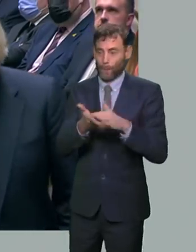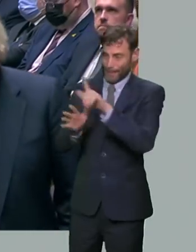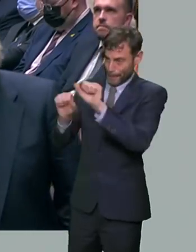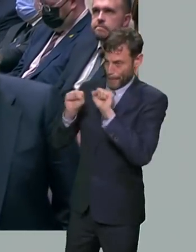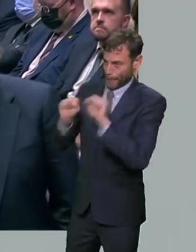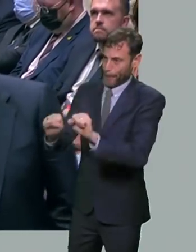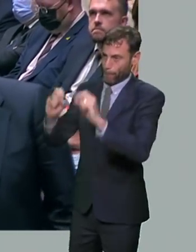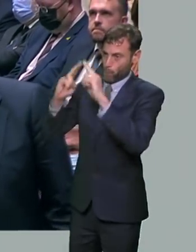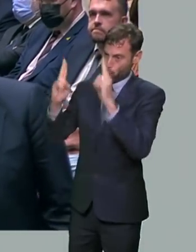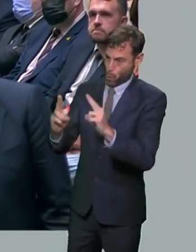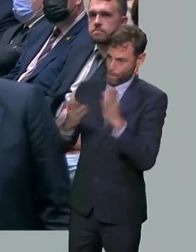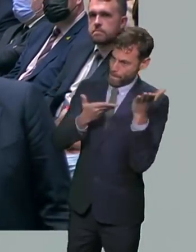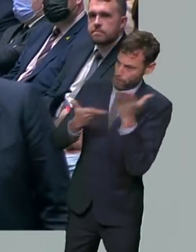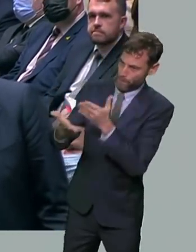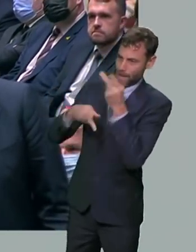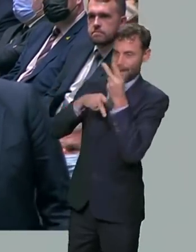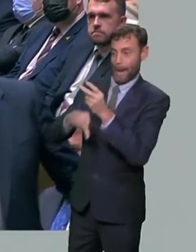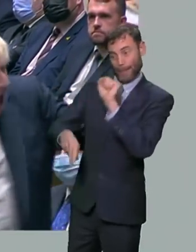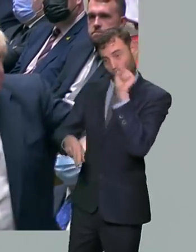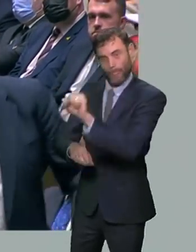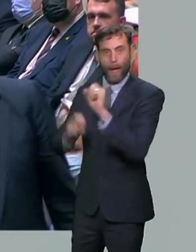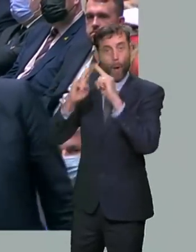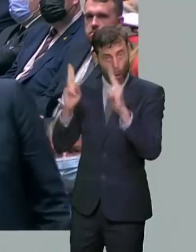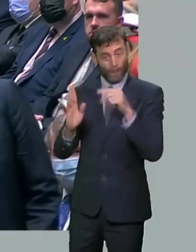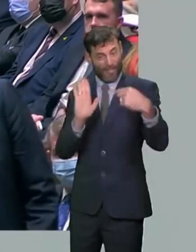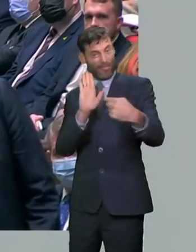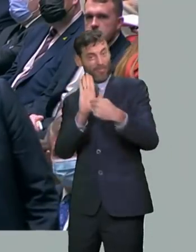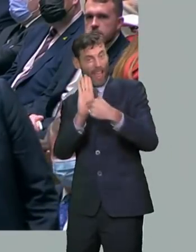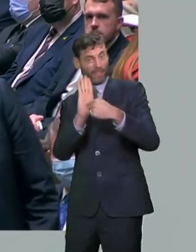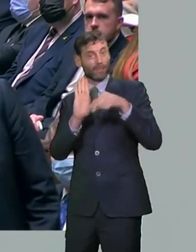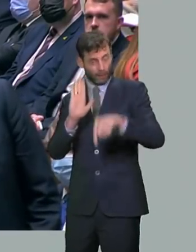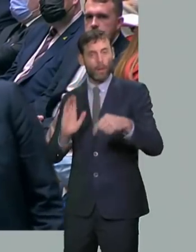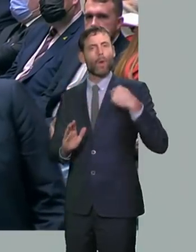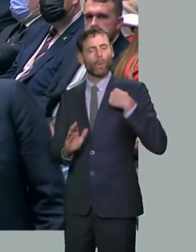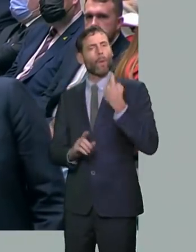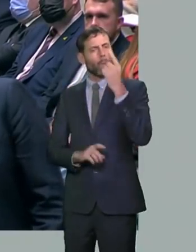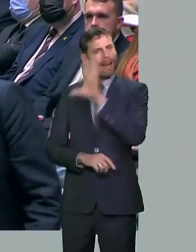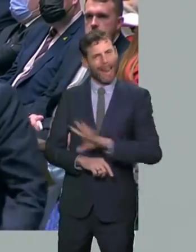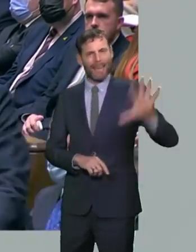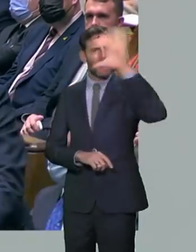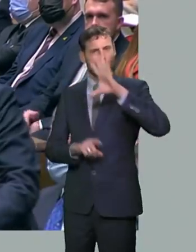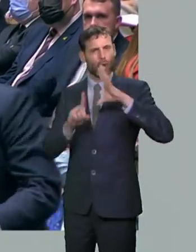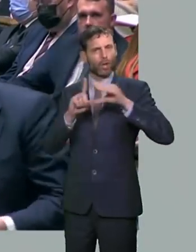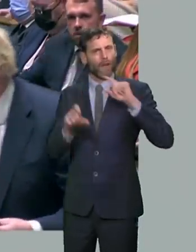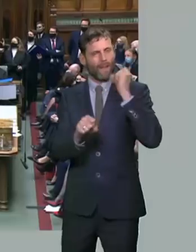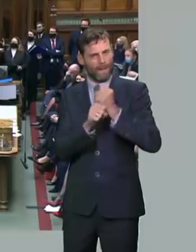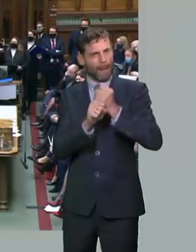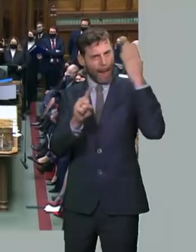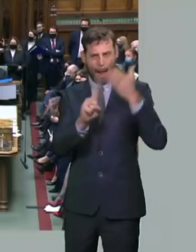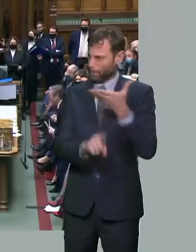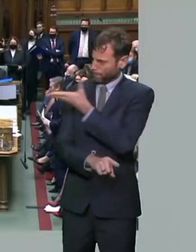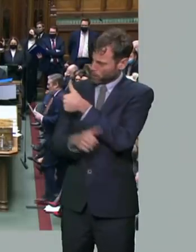and receive the care they need in their homes. That's what this One Nation Conservative government is doing. Why won't it support it?